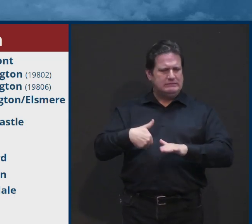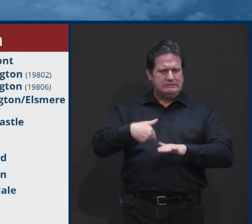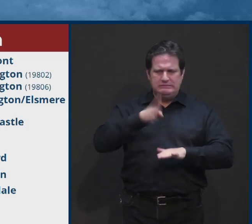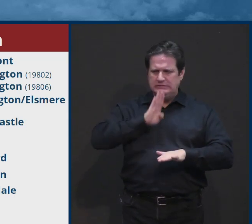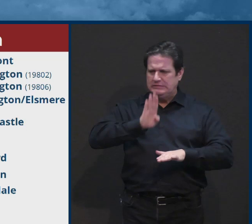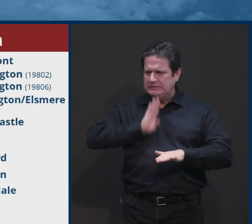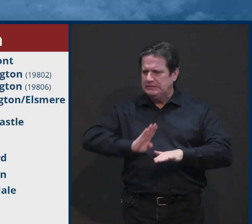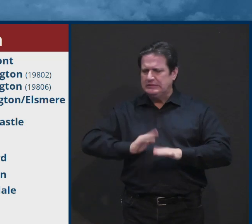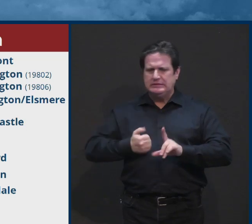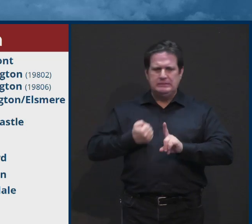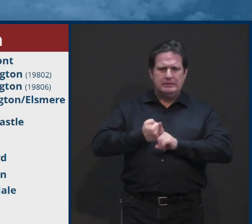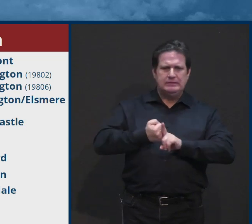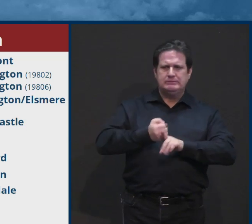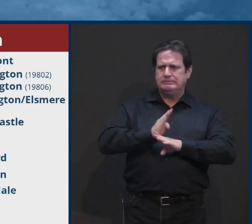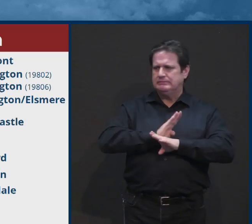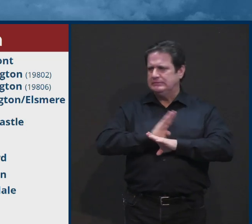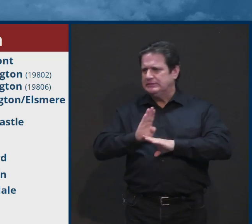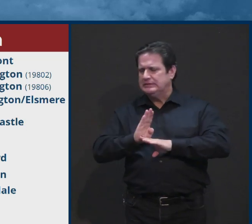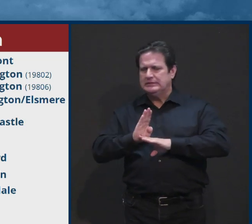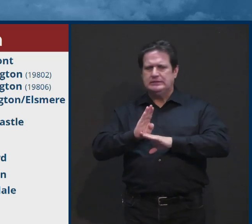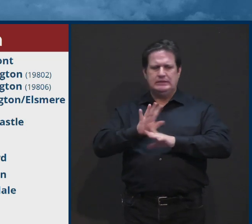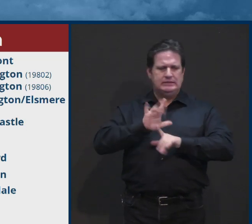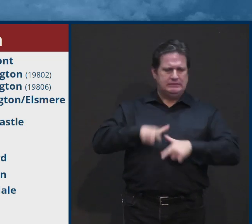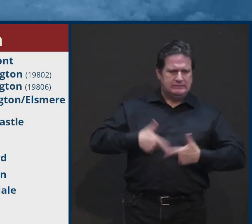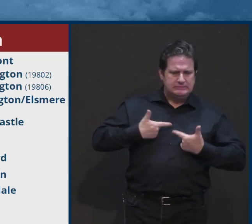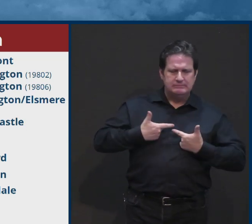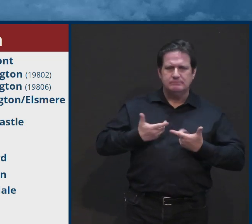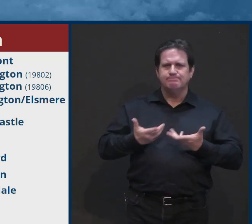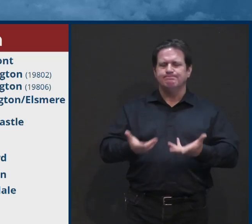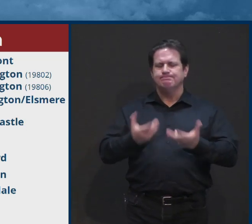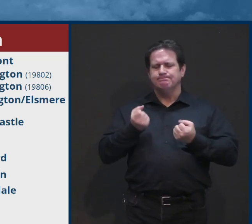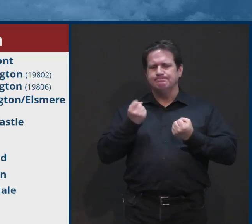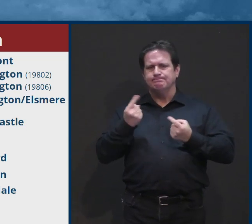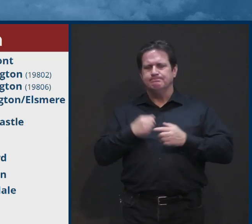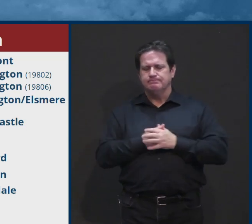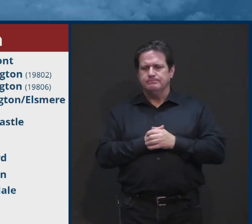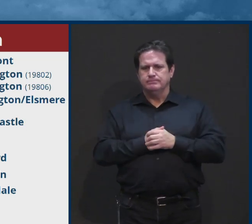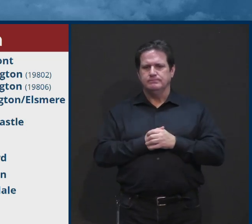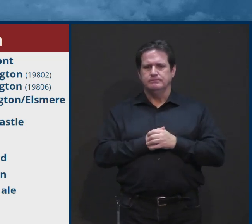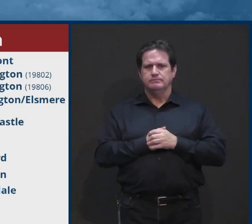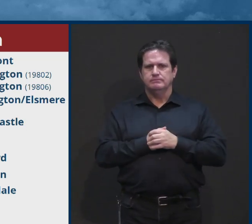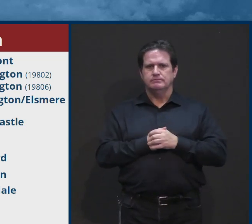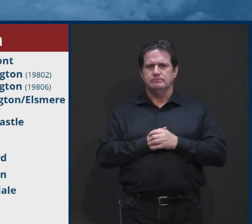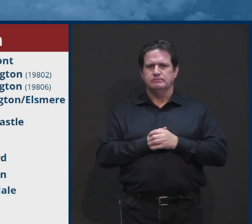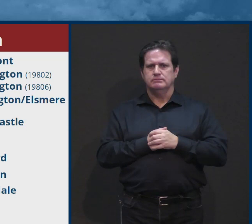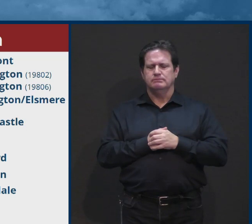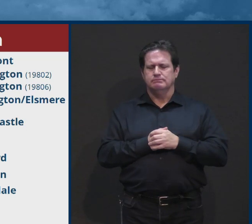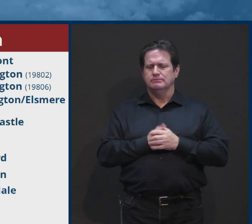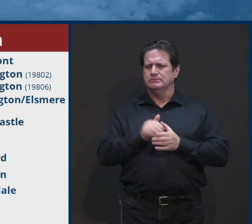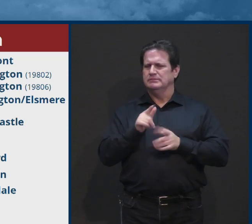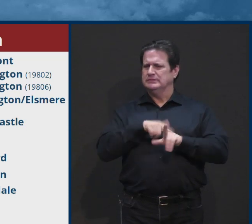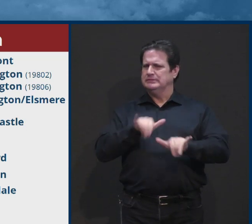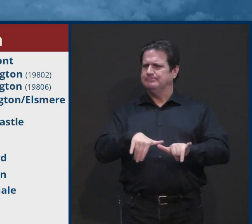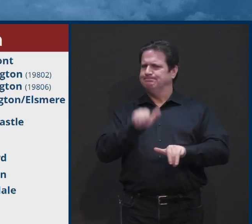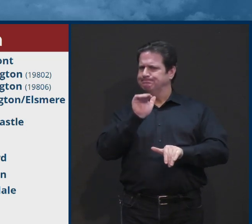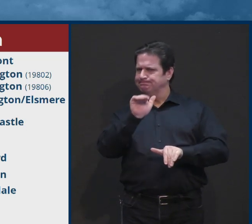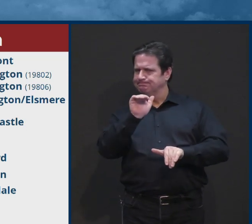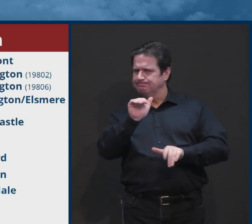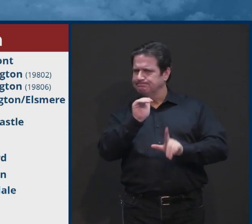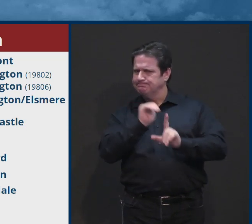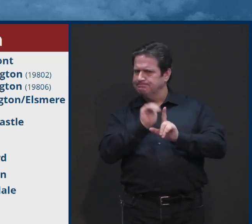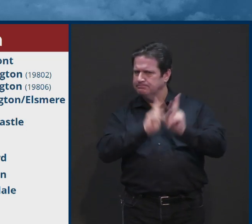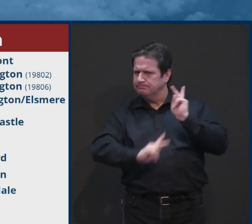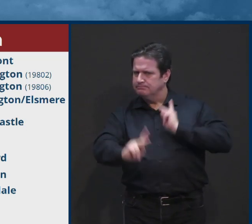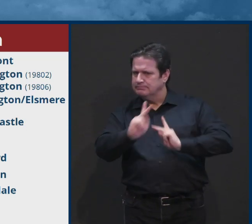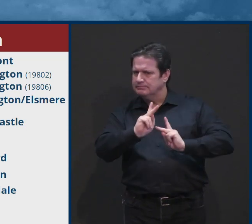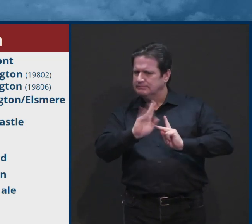impacts on us in many ways. But I I also want to remind people that the impact of